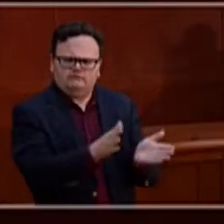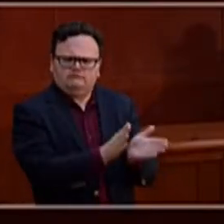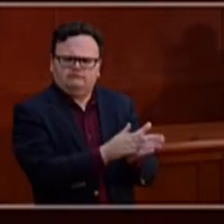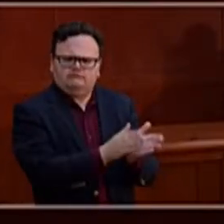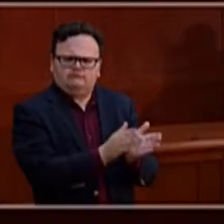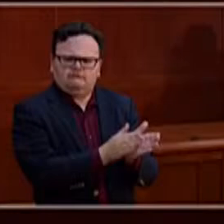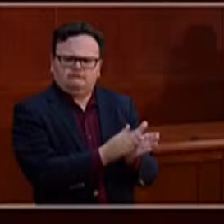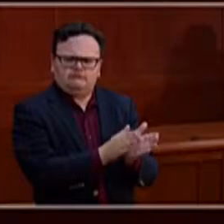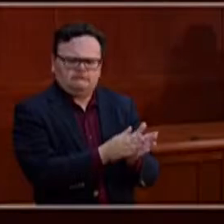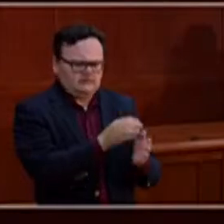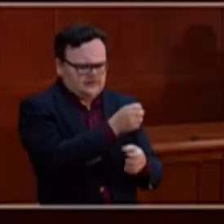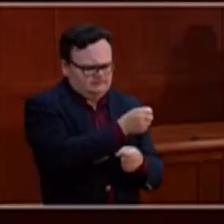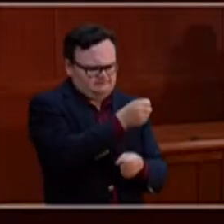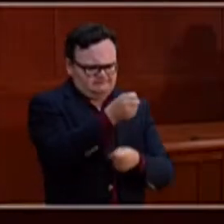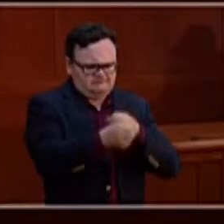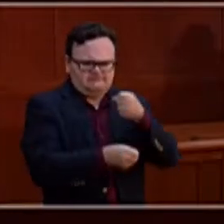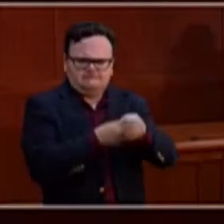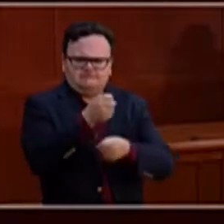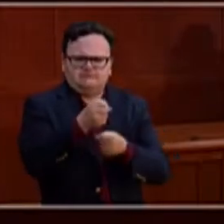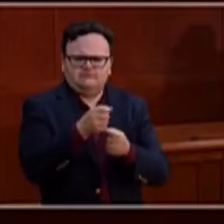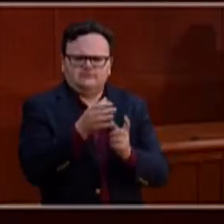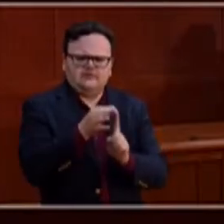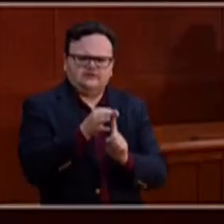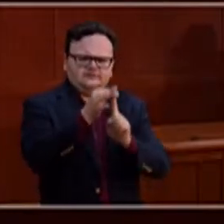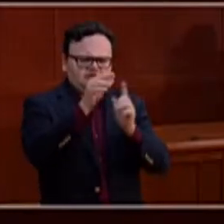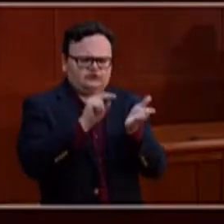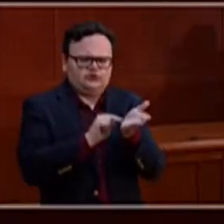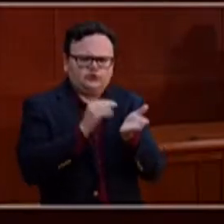that we've been able to appropriately provide the